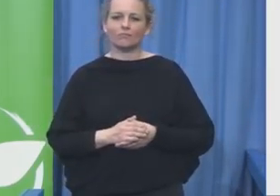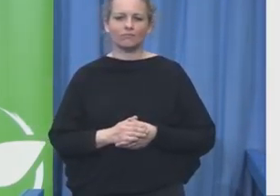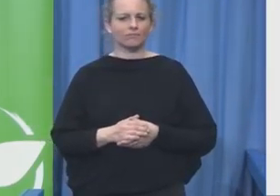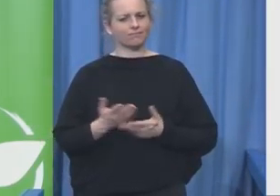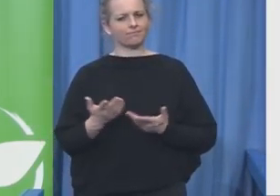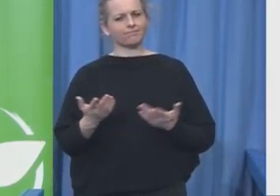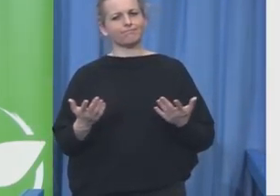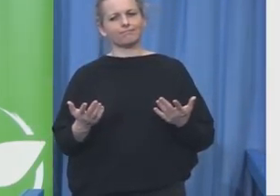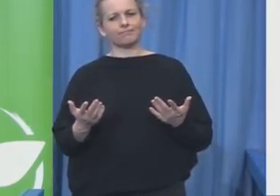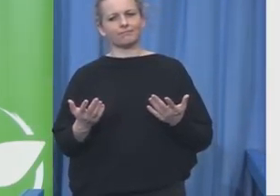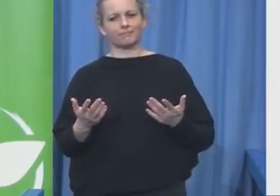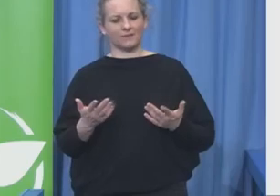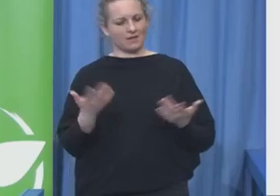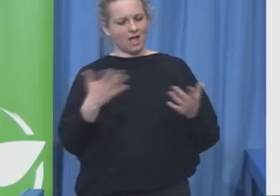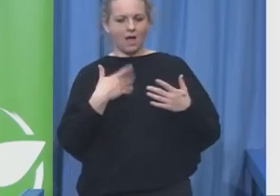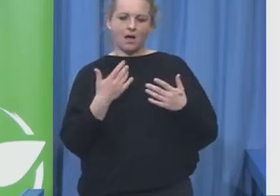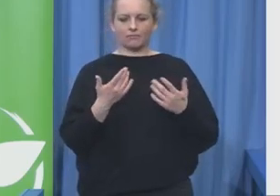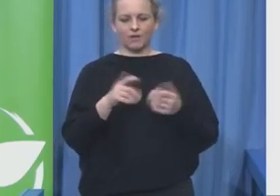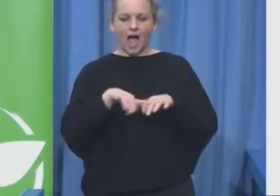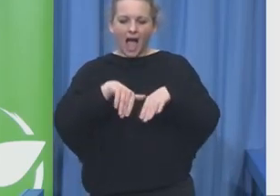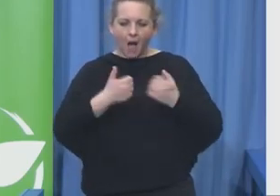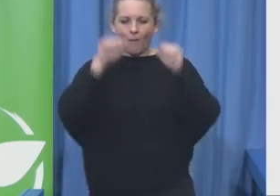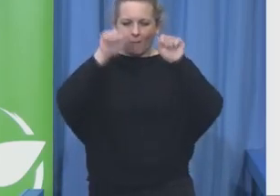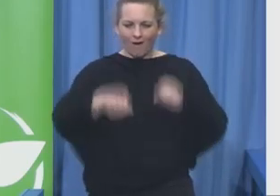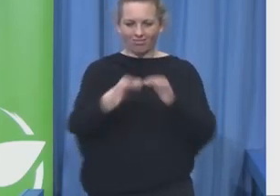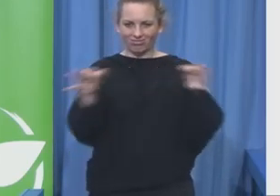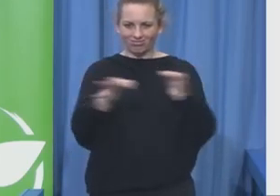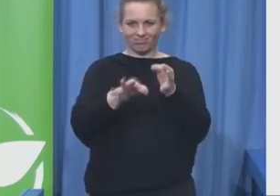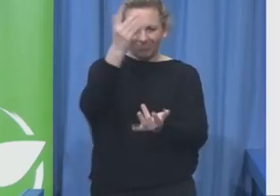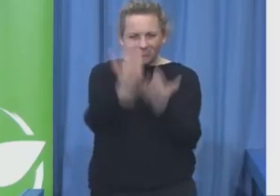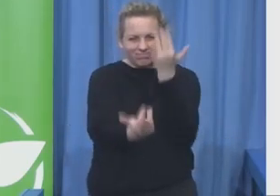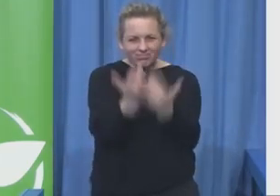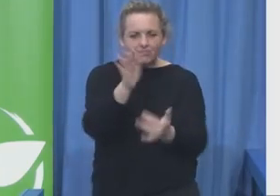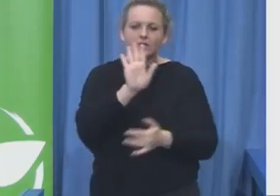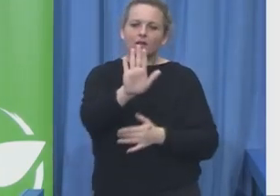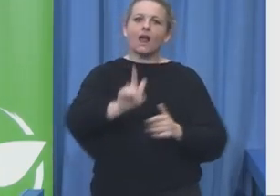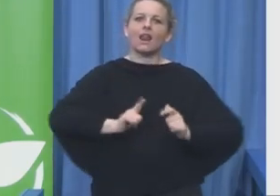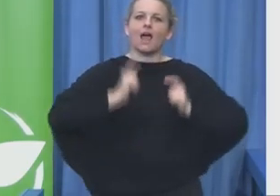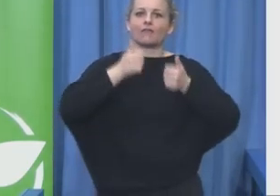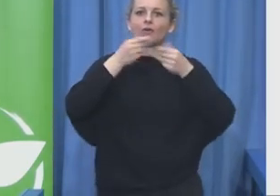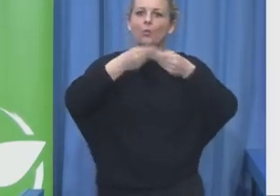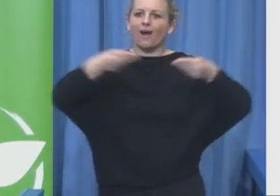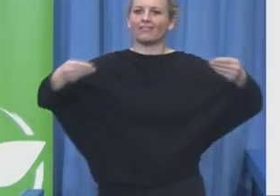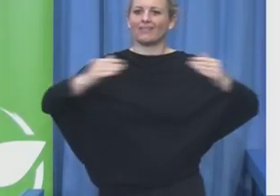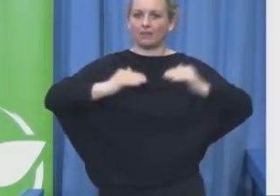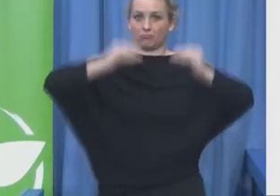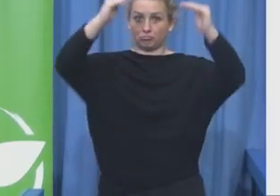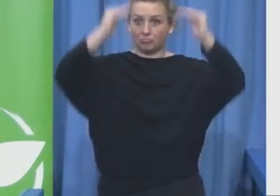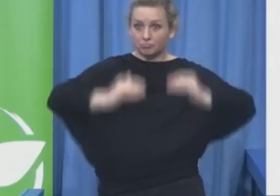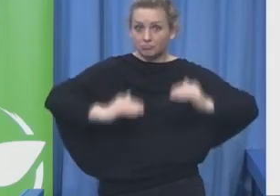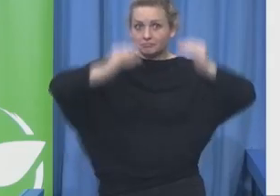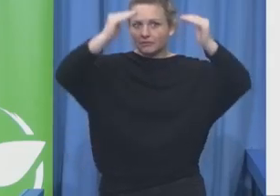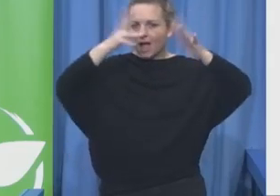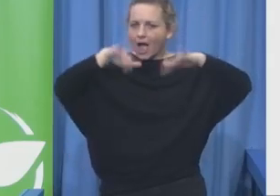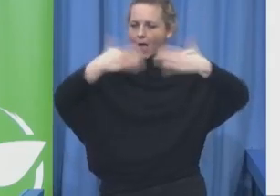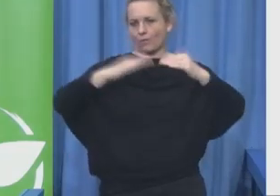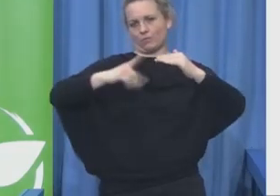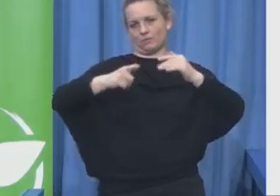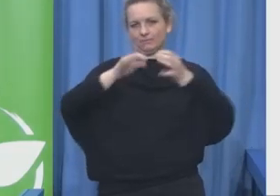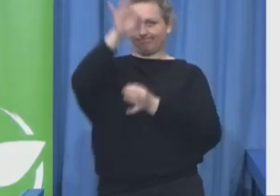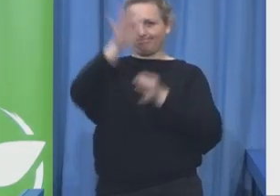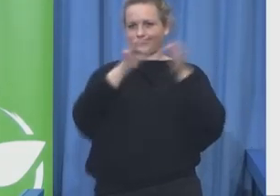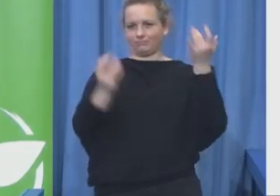this quality of life improvement. So it's about social, economic, and psychosocial aspect, not only economic